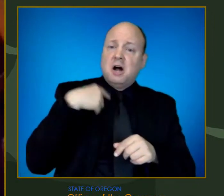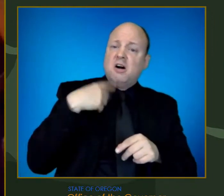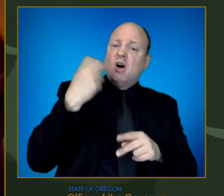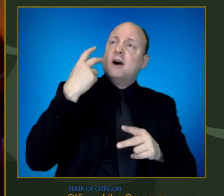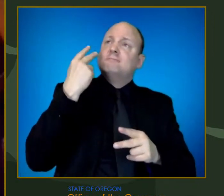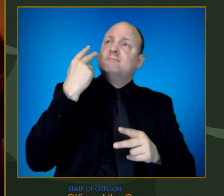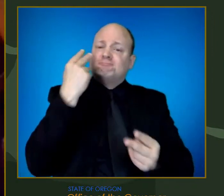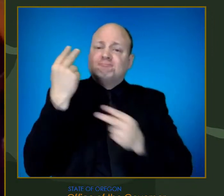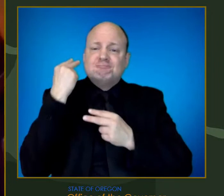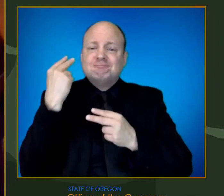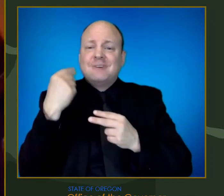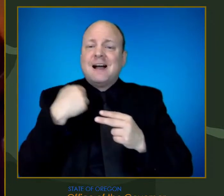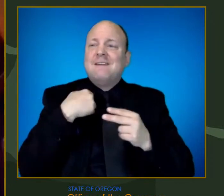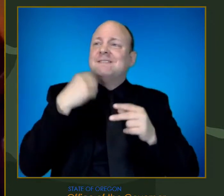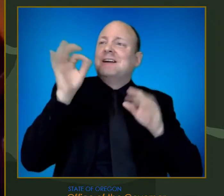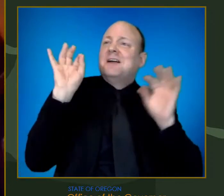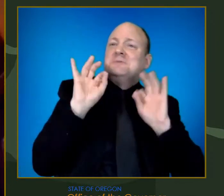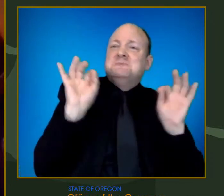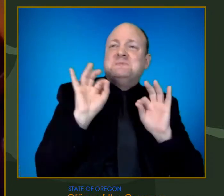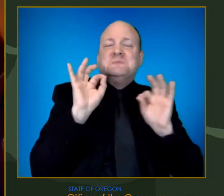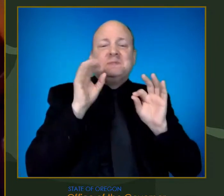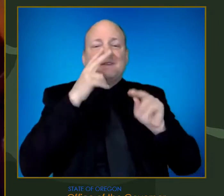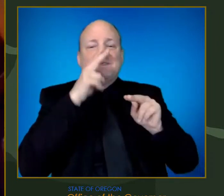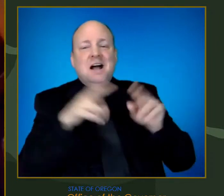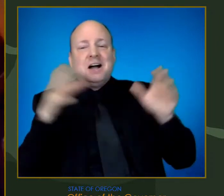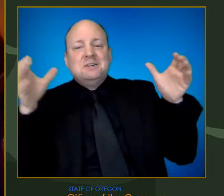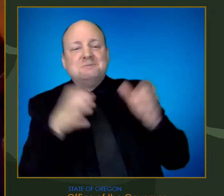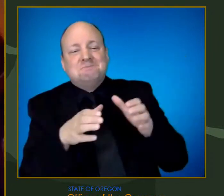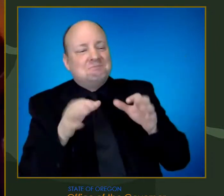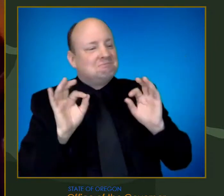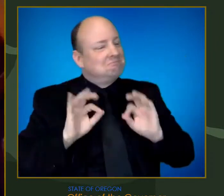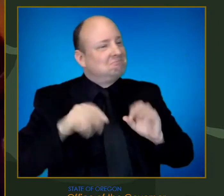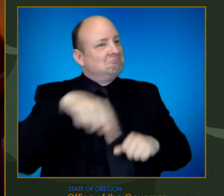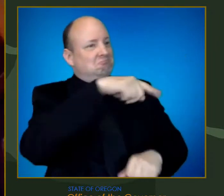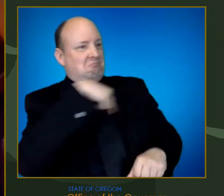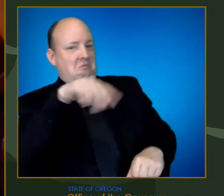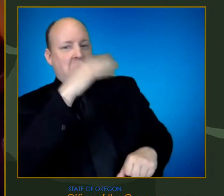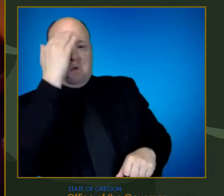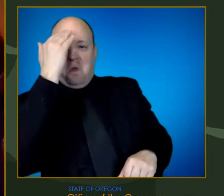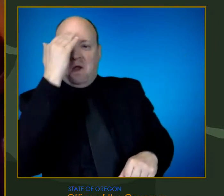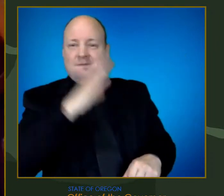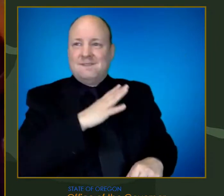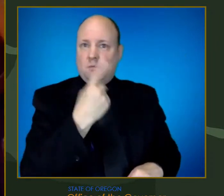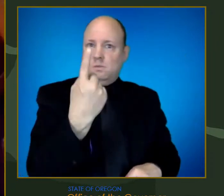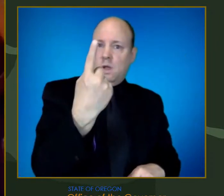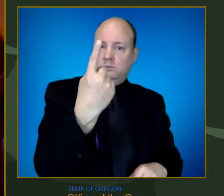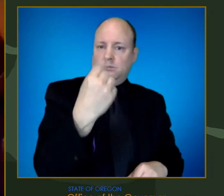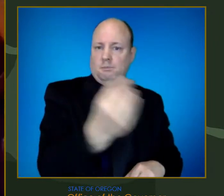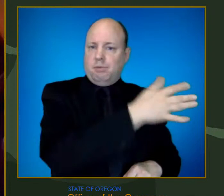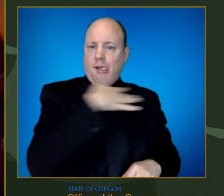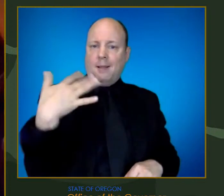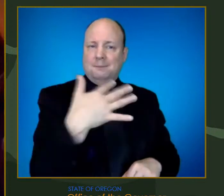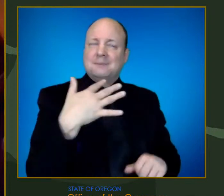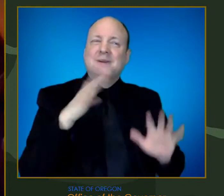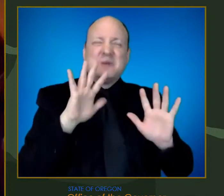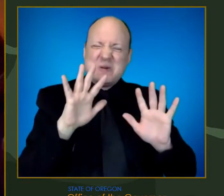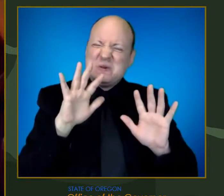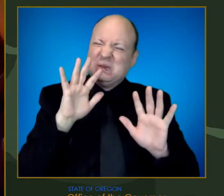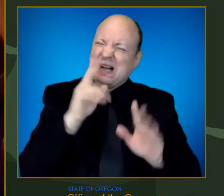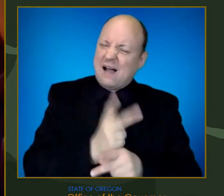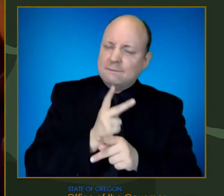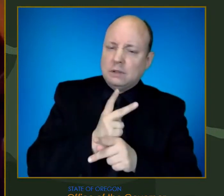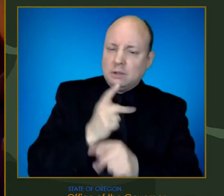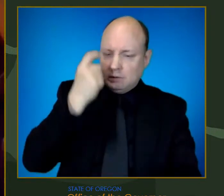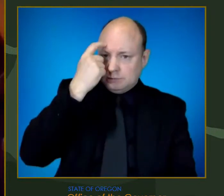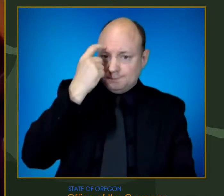will determine when and whether we are able to escape the pandemic. We have worked diligently since March to protect